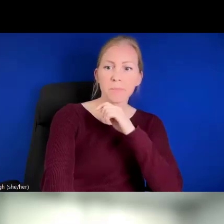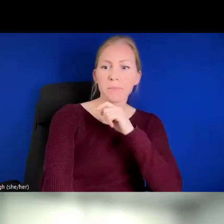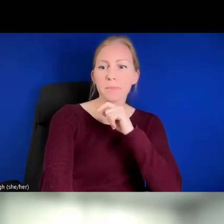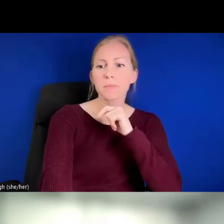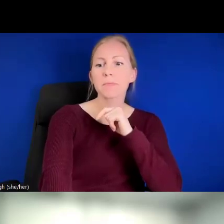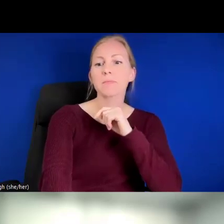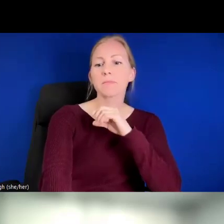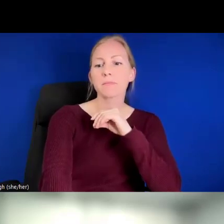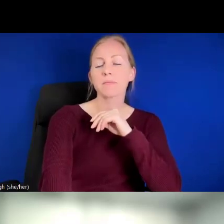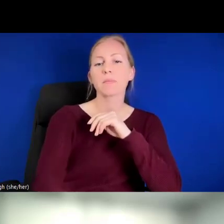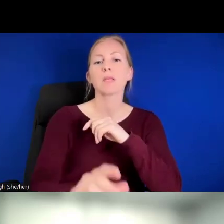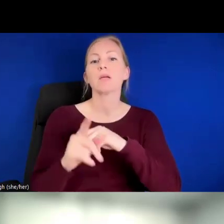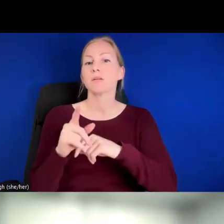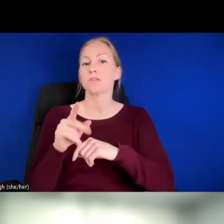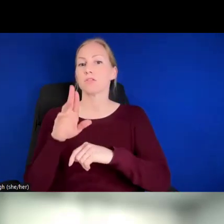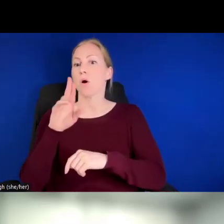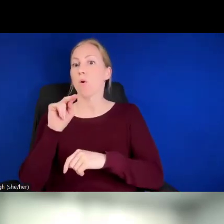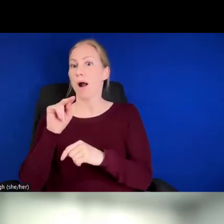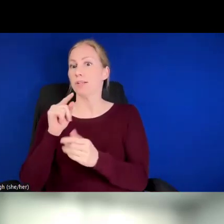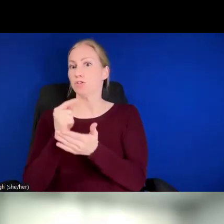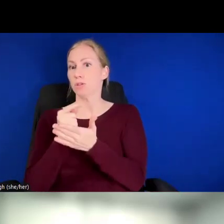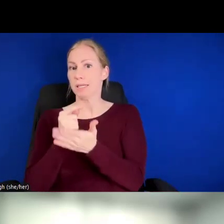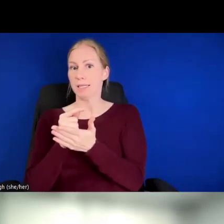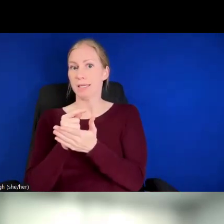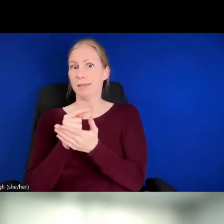untreated psychosis being dangerous,